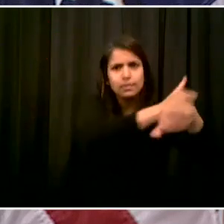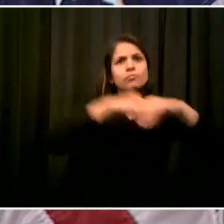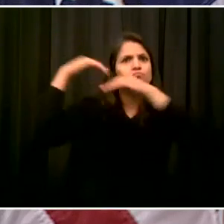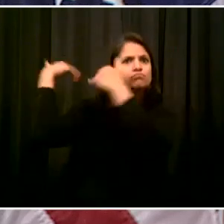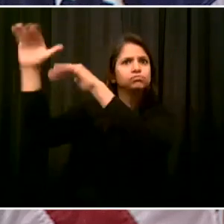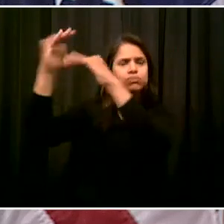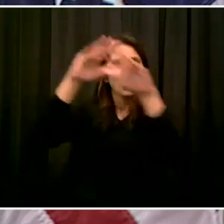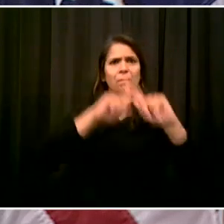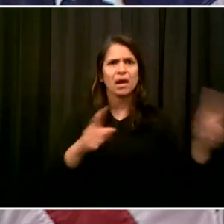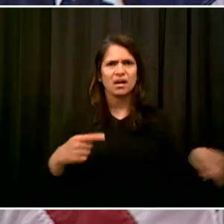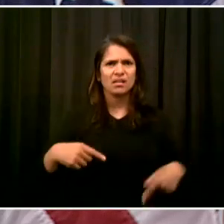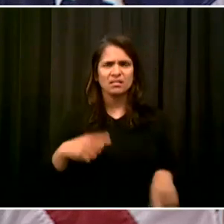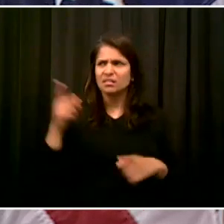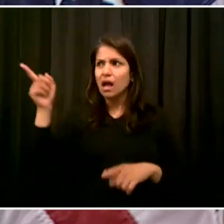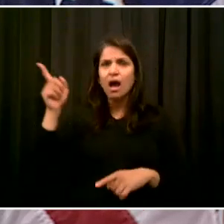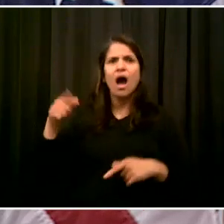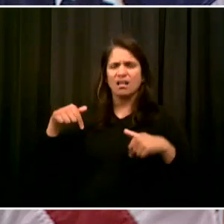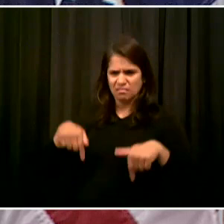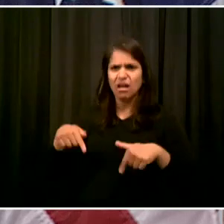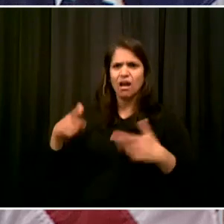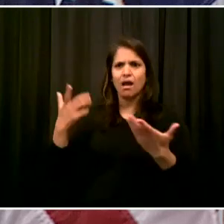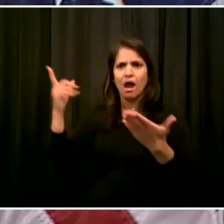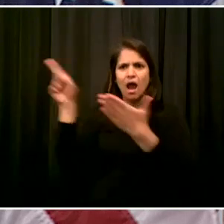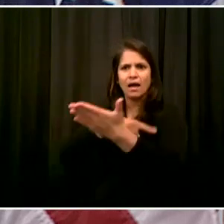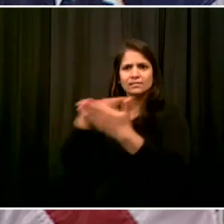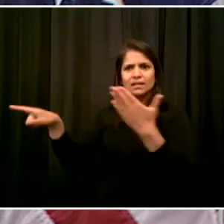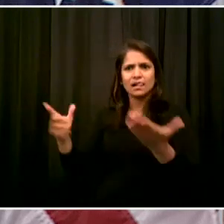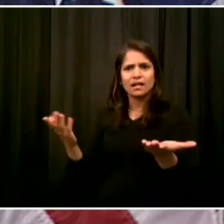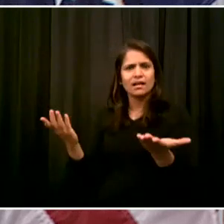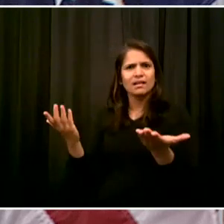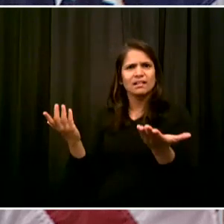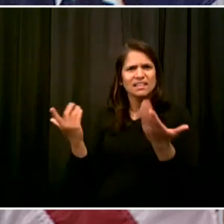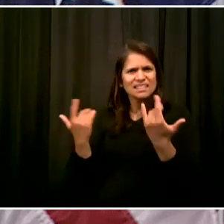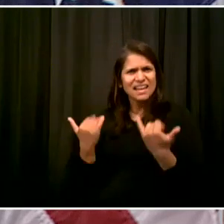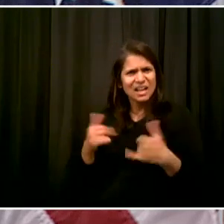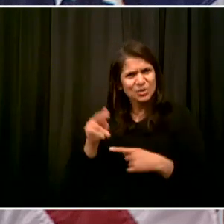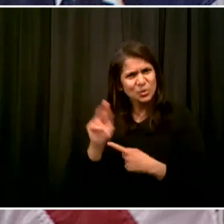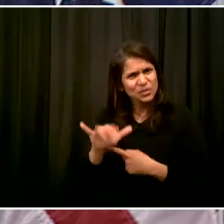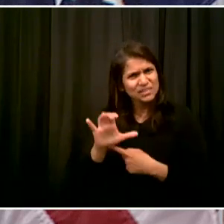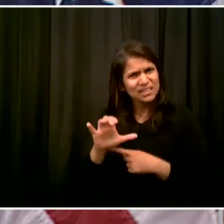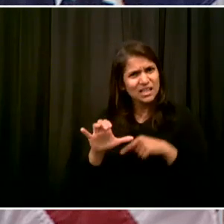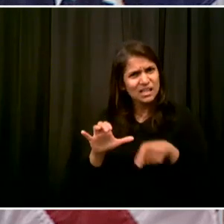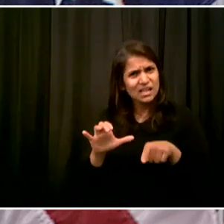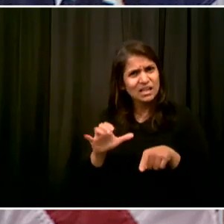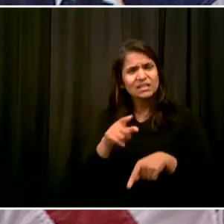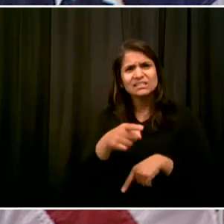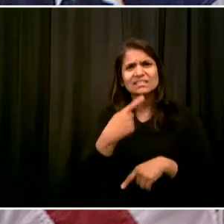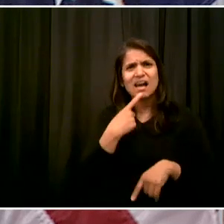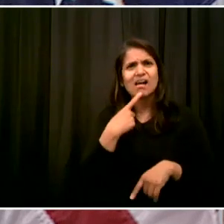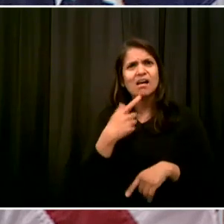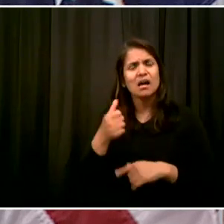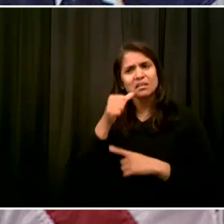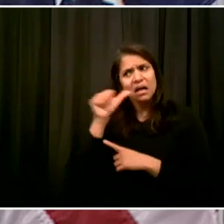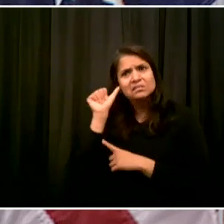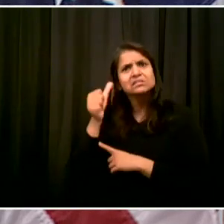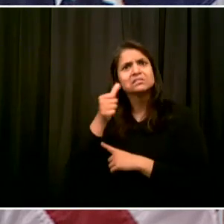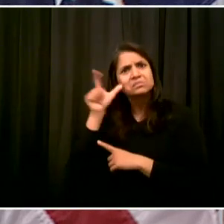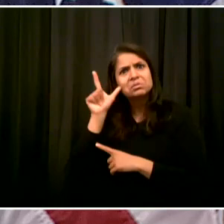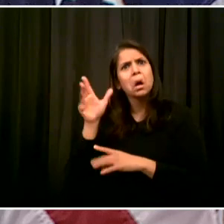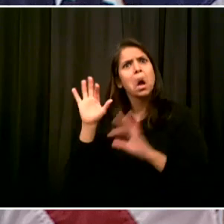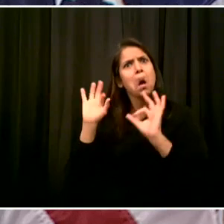seeing peaceful protests for the most part. Are you thinking about it? Are you considering